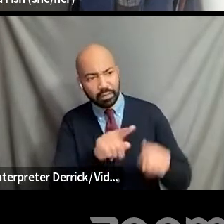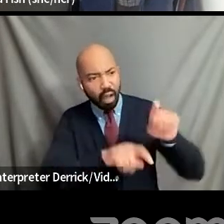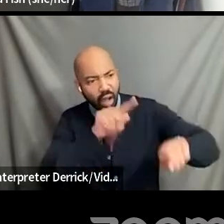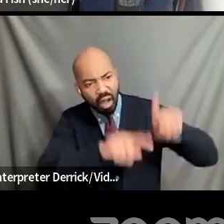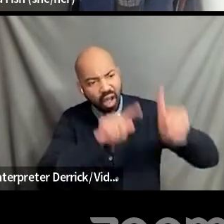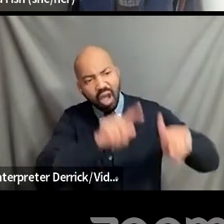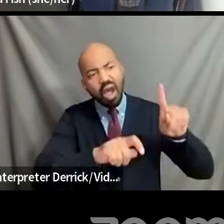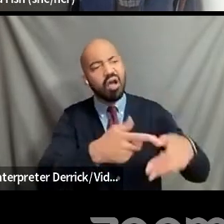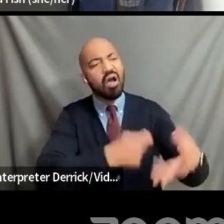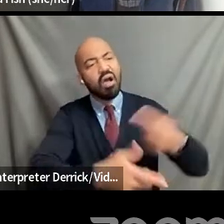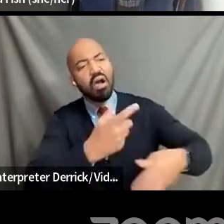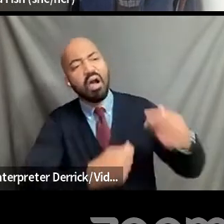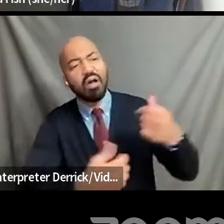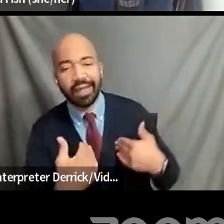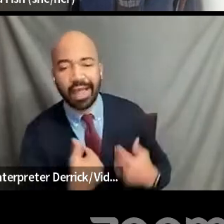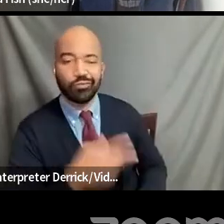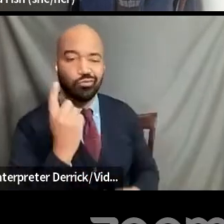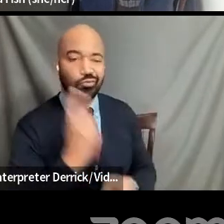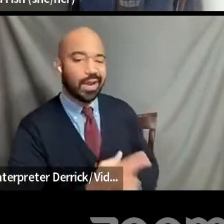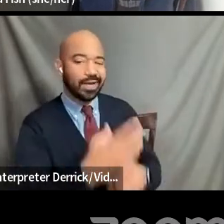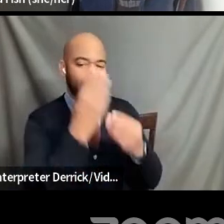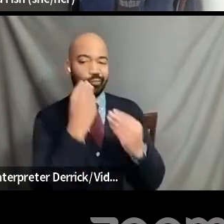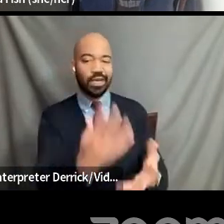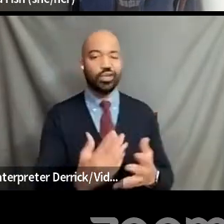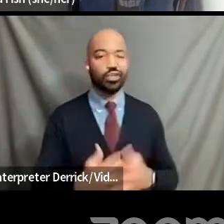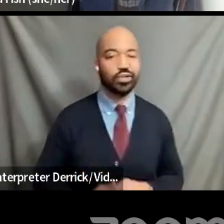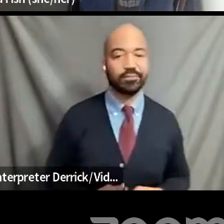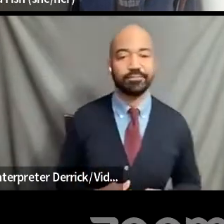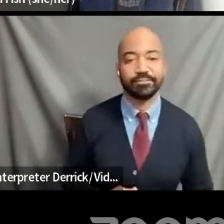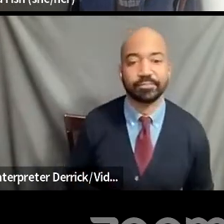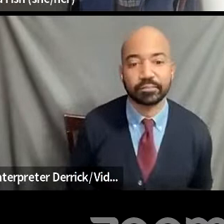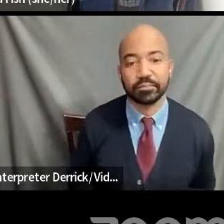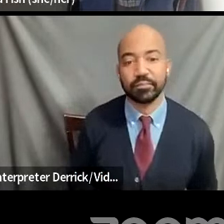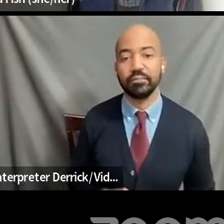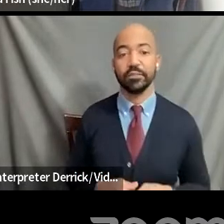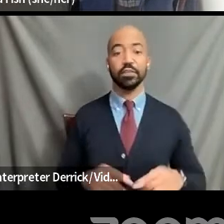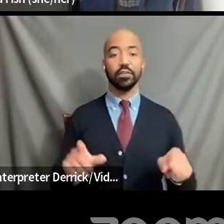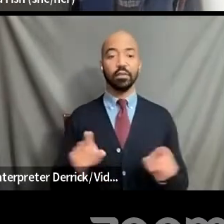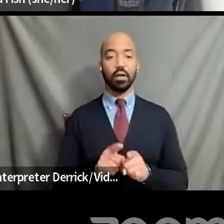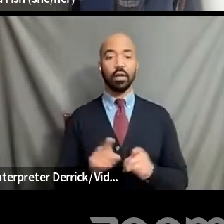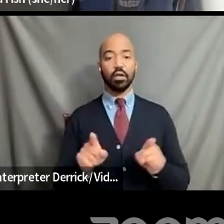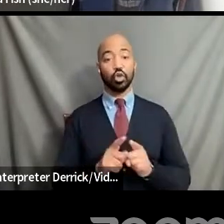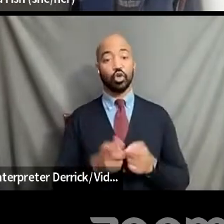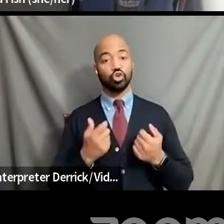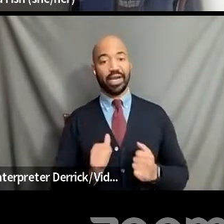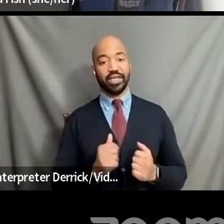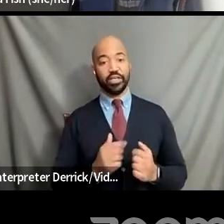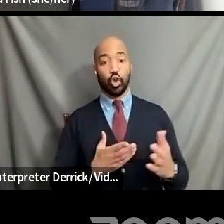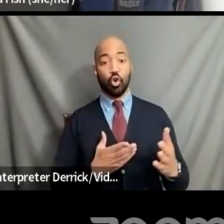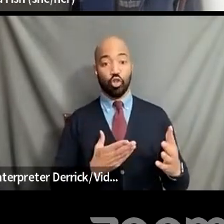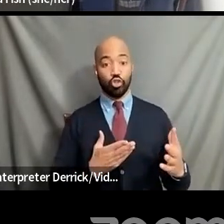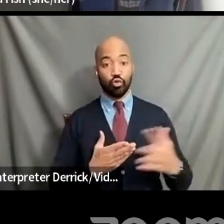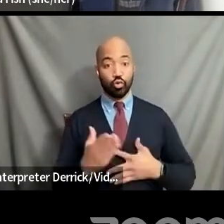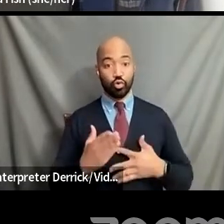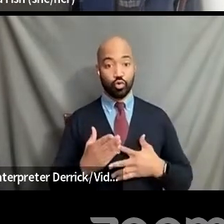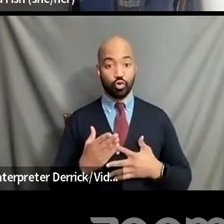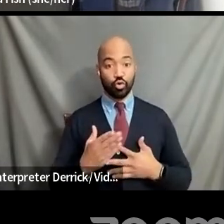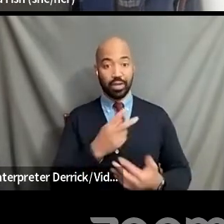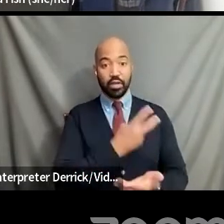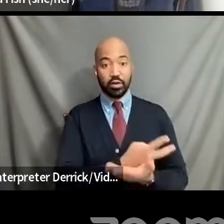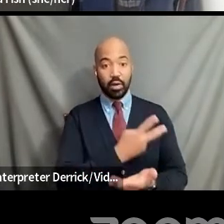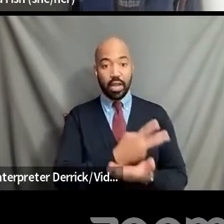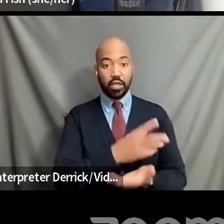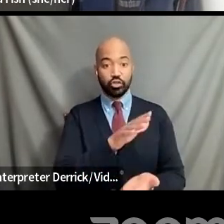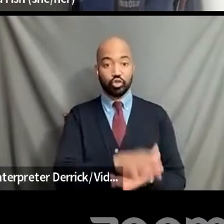and get the correct information, along with trying to go through grad school. What are the things you're supposed to do opposed to